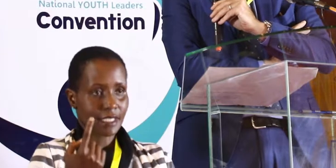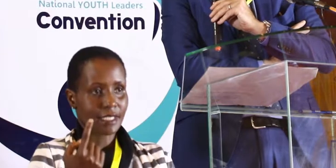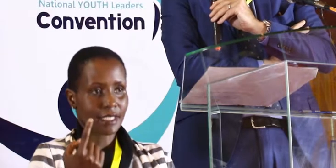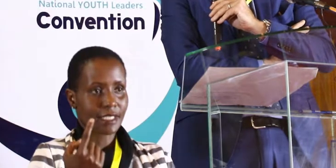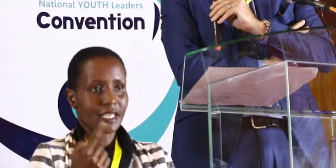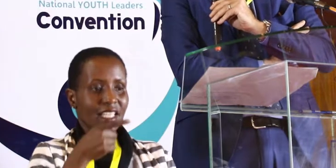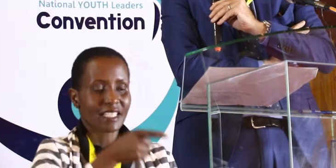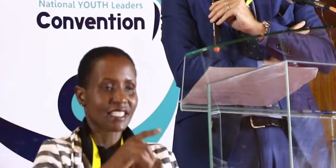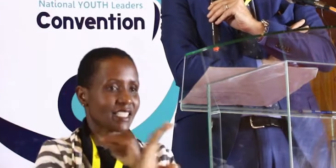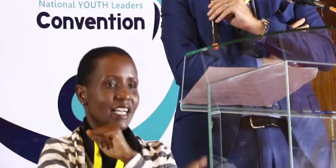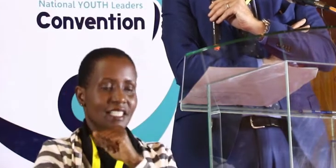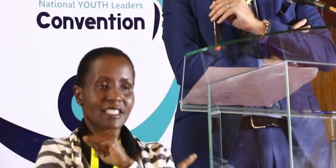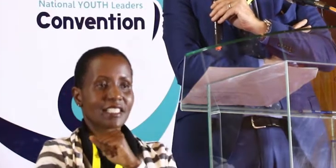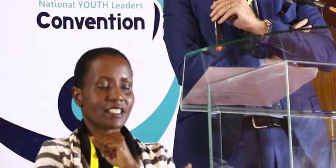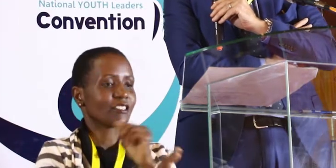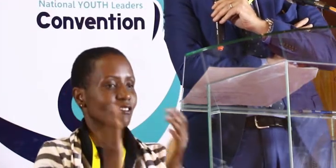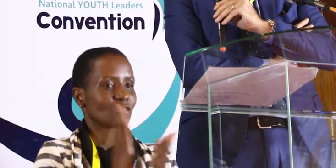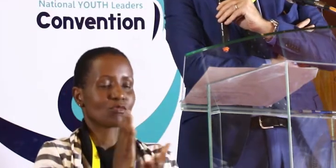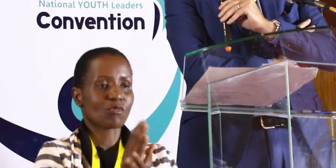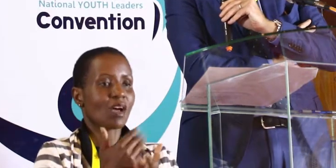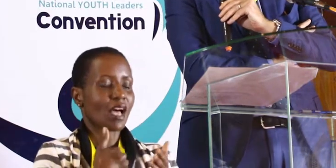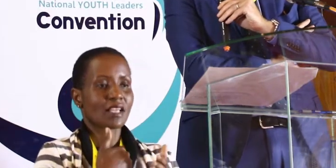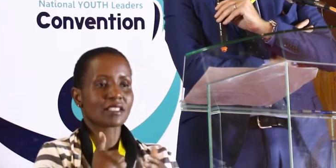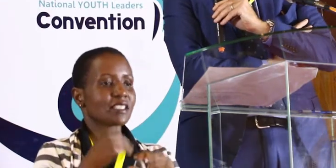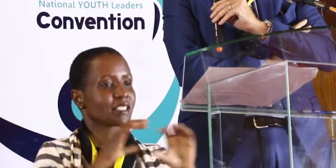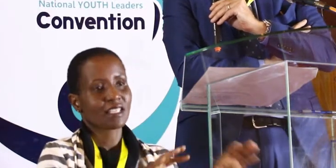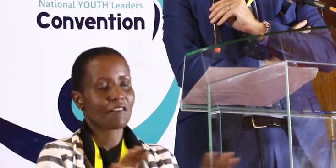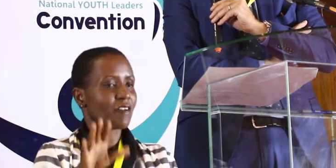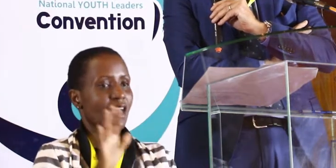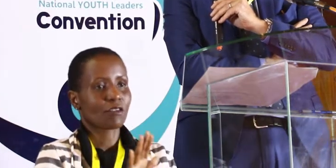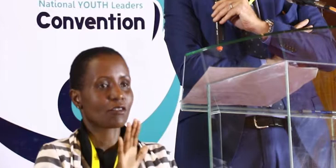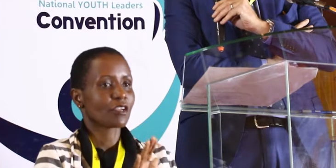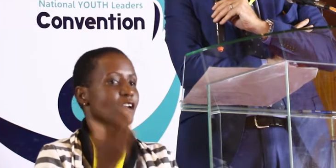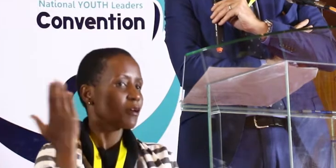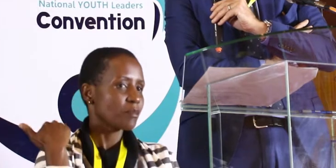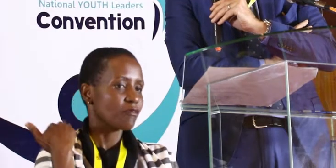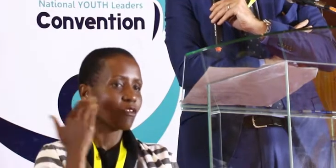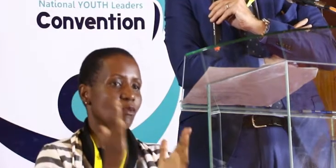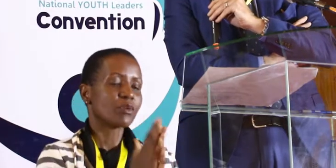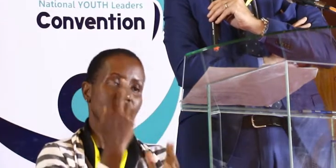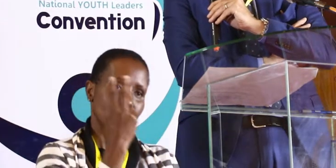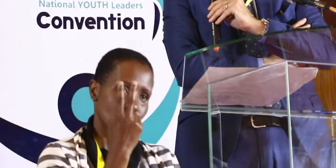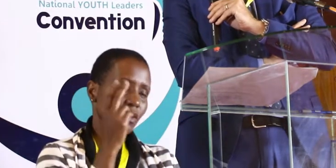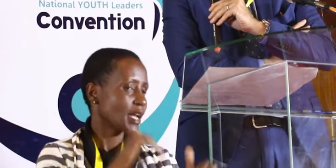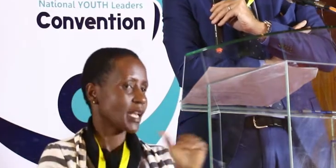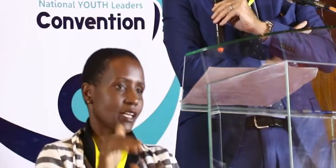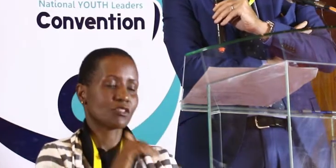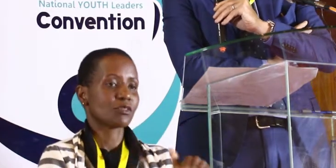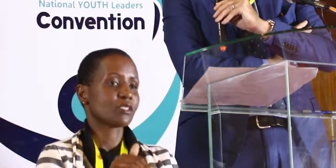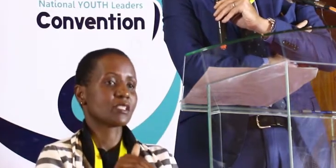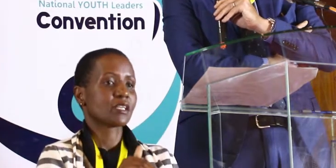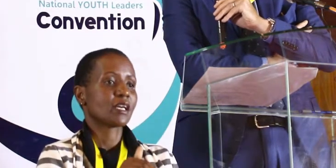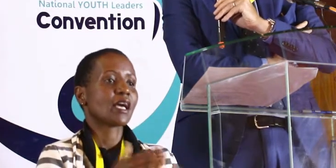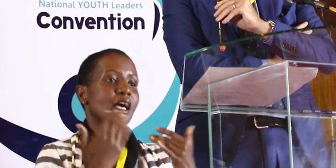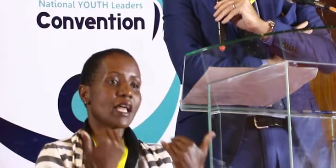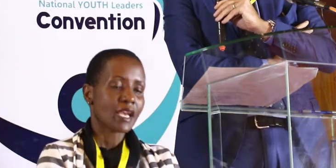the country has gone through a difficult time with the two elections, and we have come to a position where